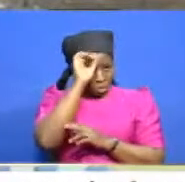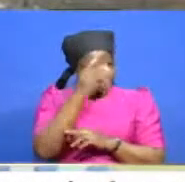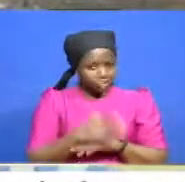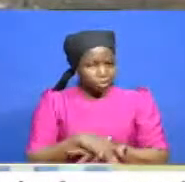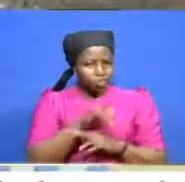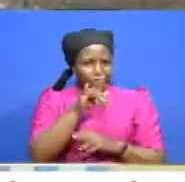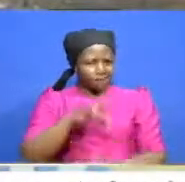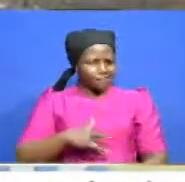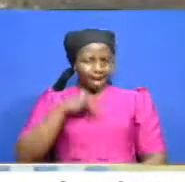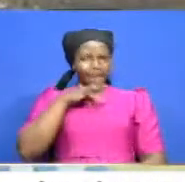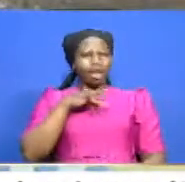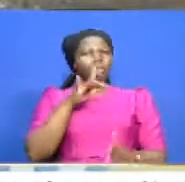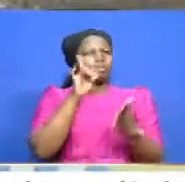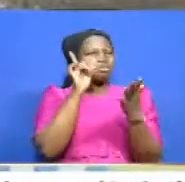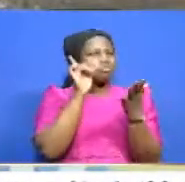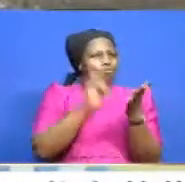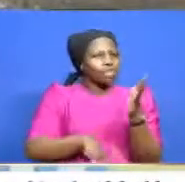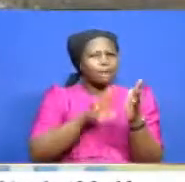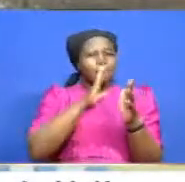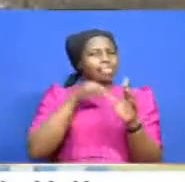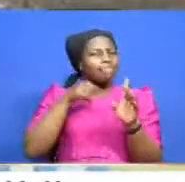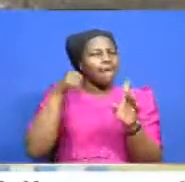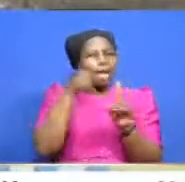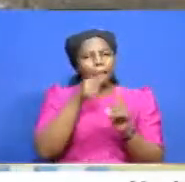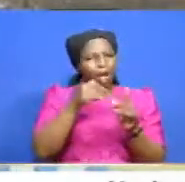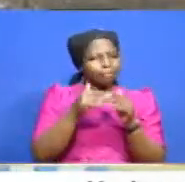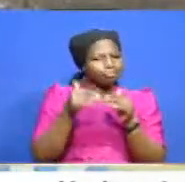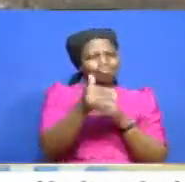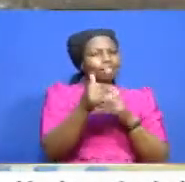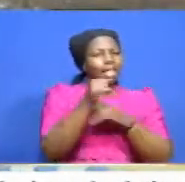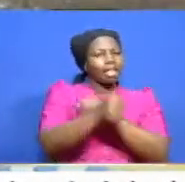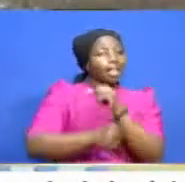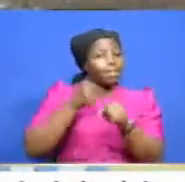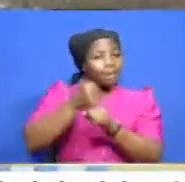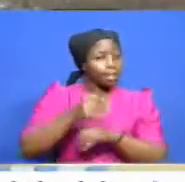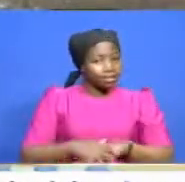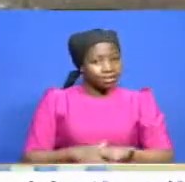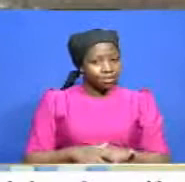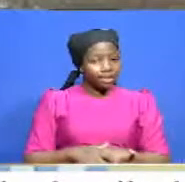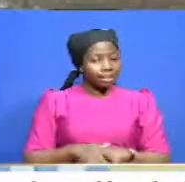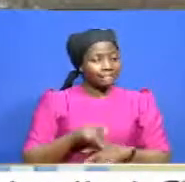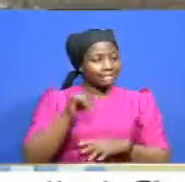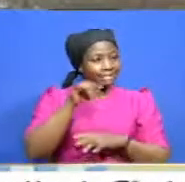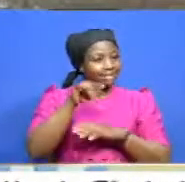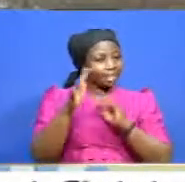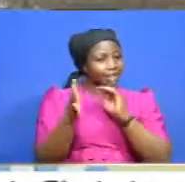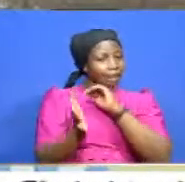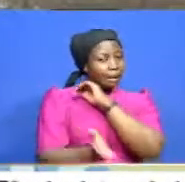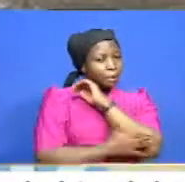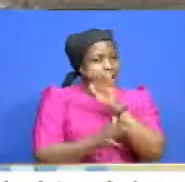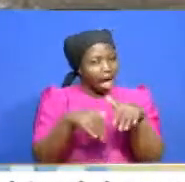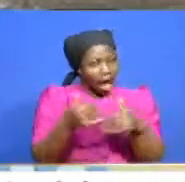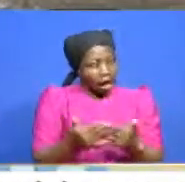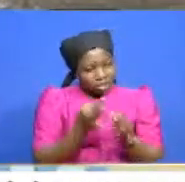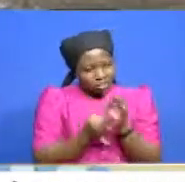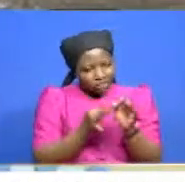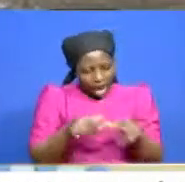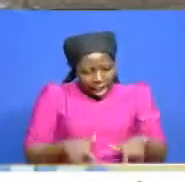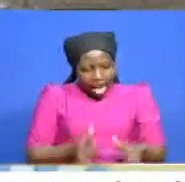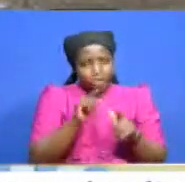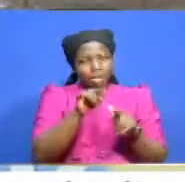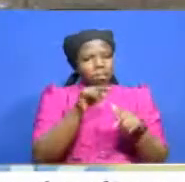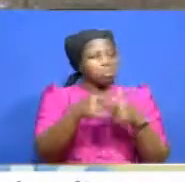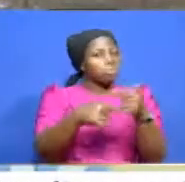you feel is going to be the impact in the coming years. How bad is it if we allow this to continue,